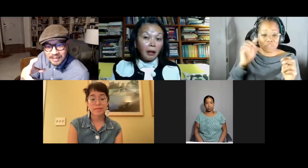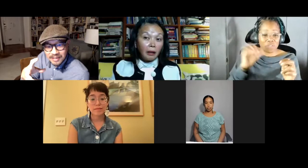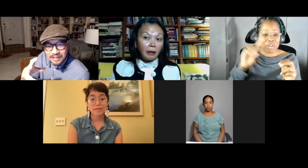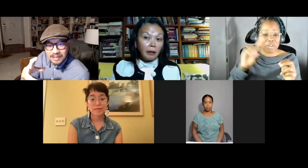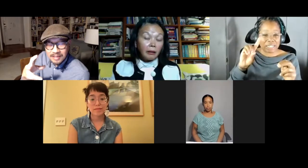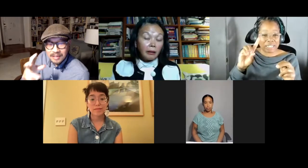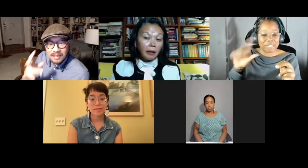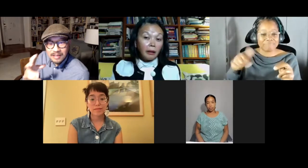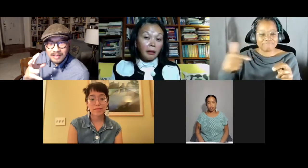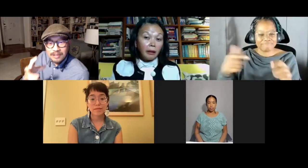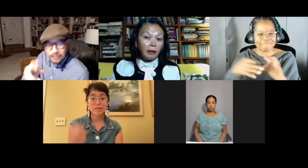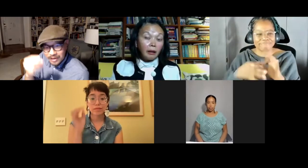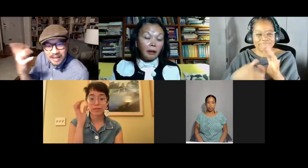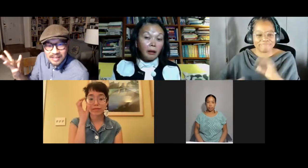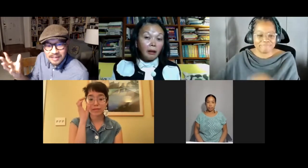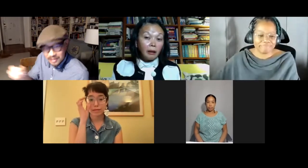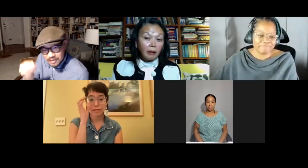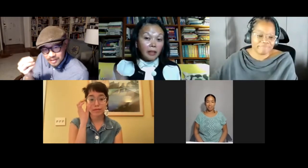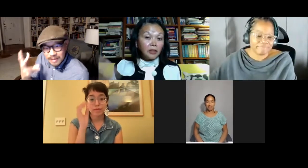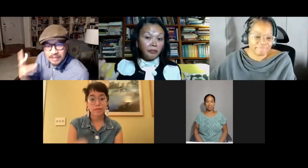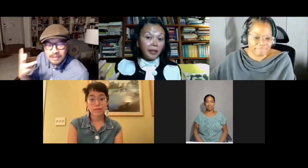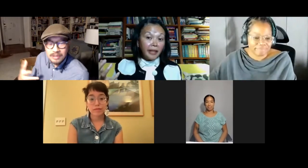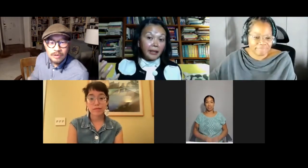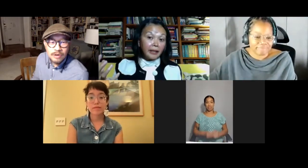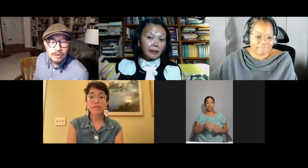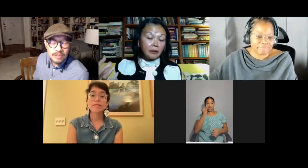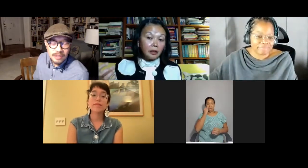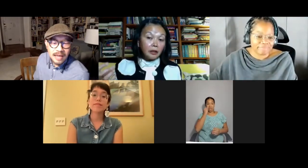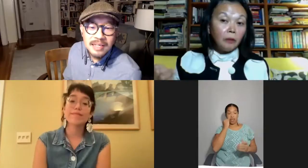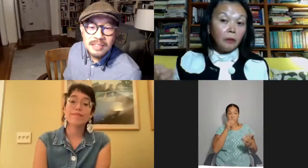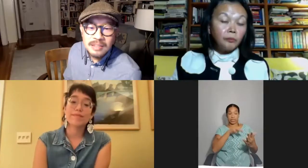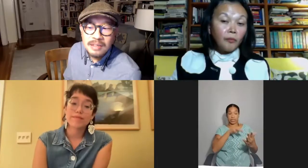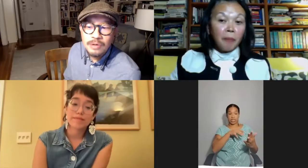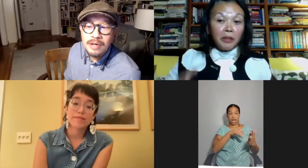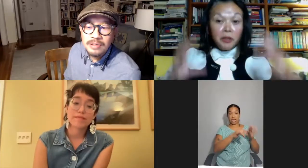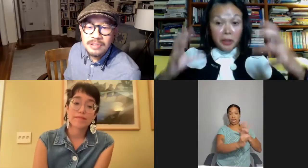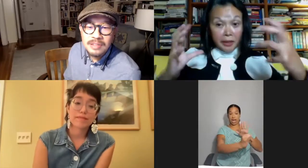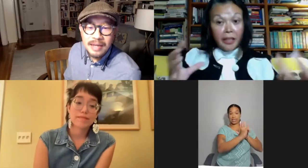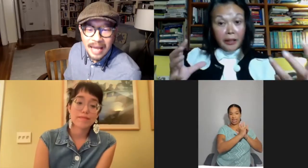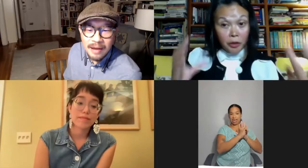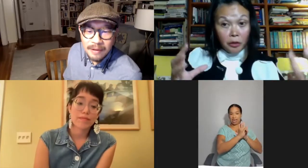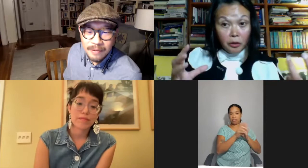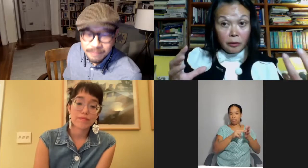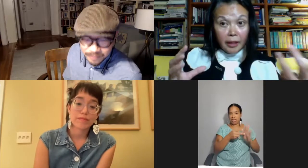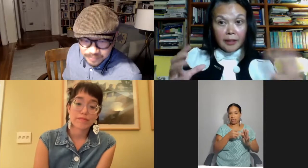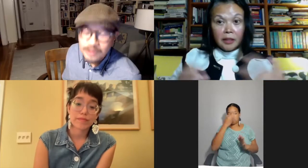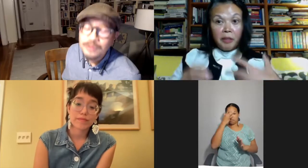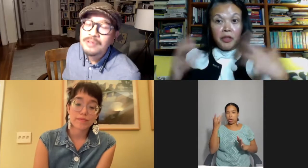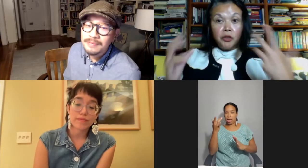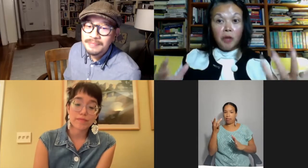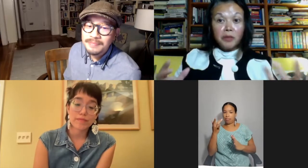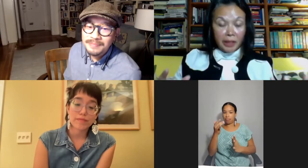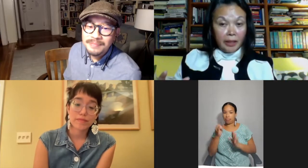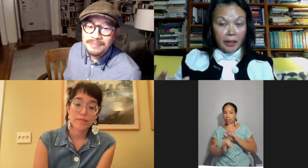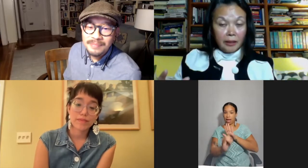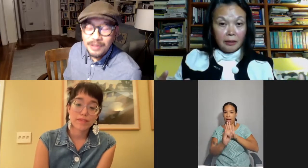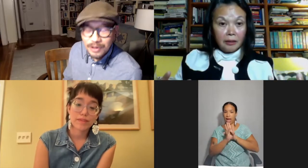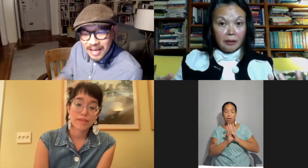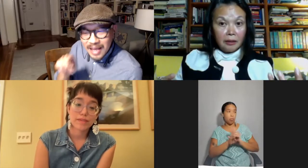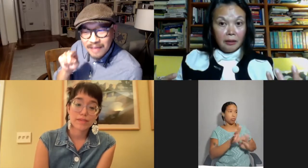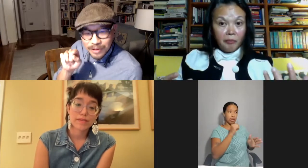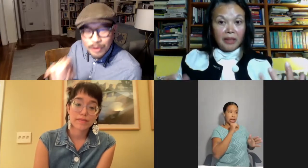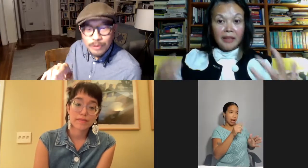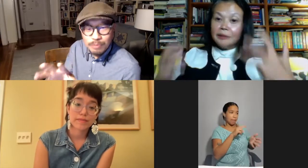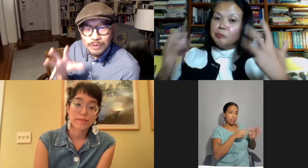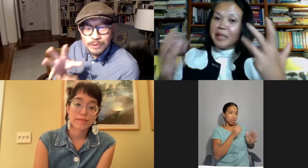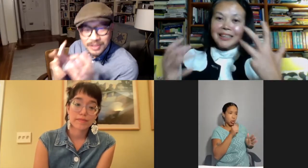identity is to forget identity. Or to at least but you understand. It doesn't mean you don't study it. You kind